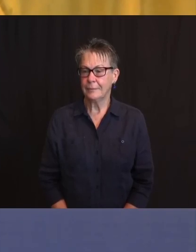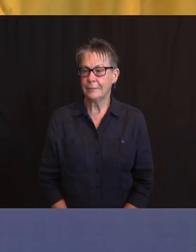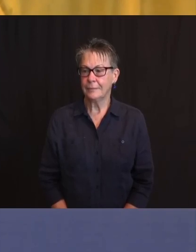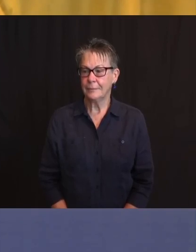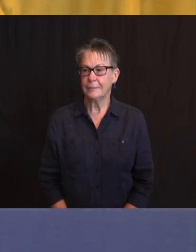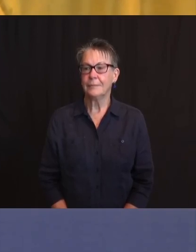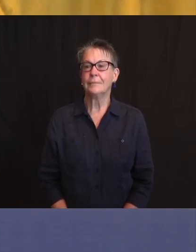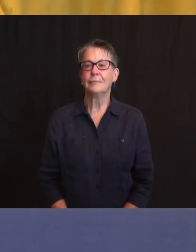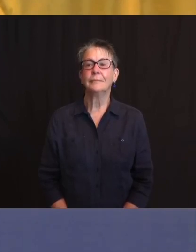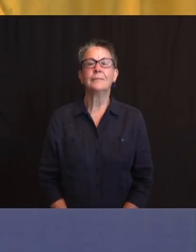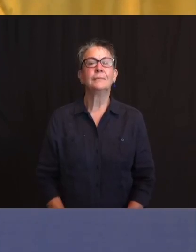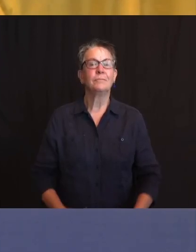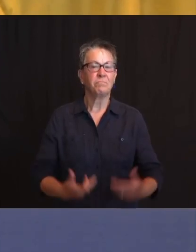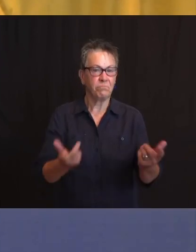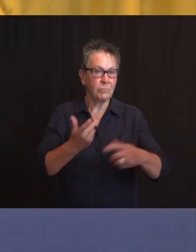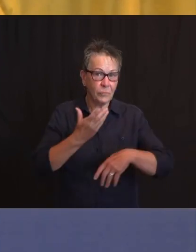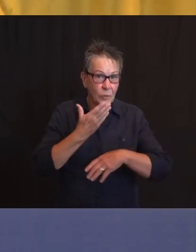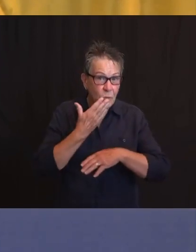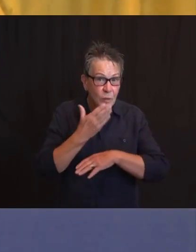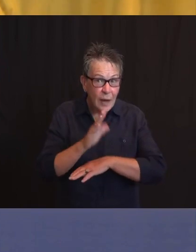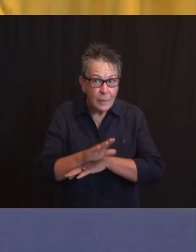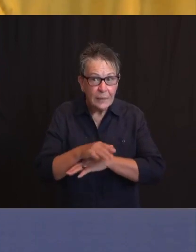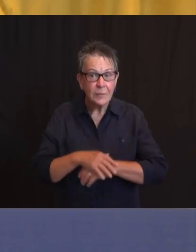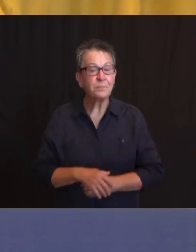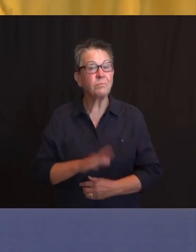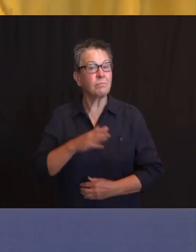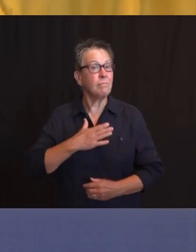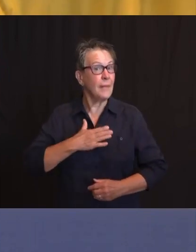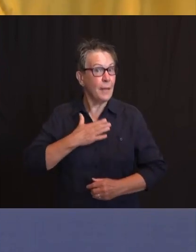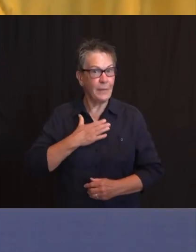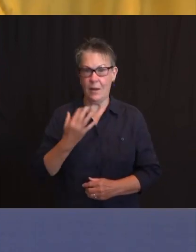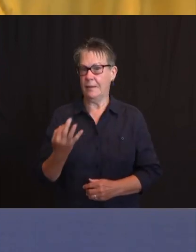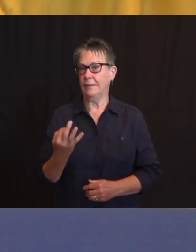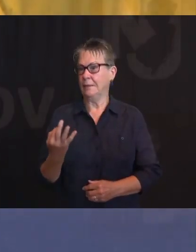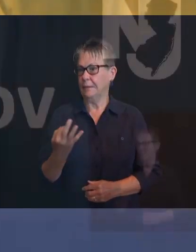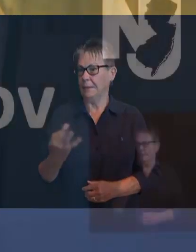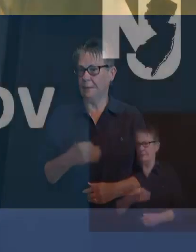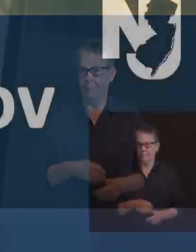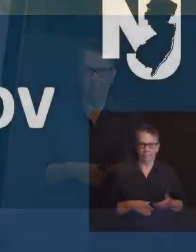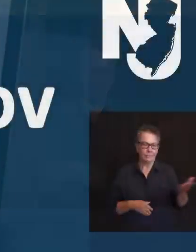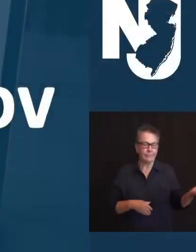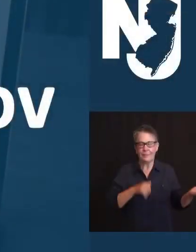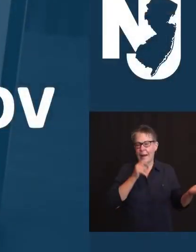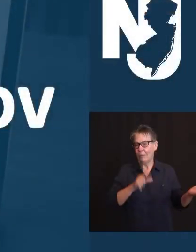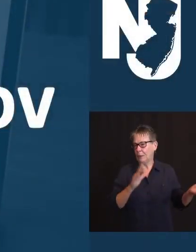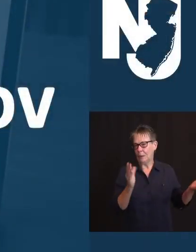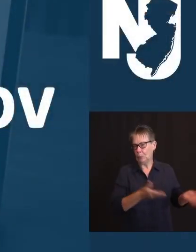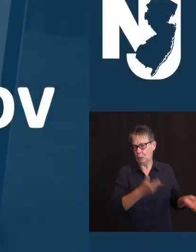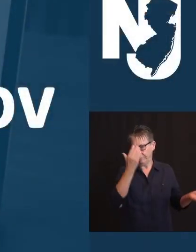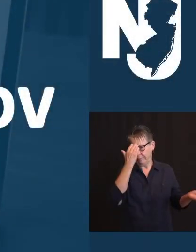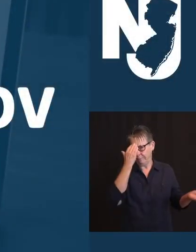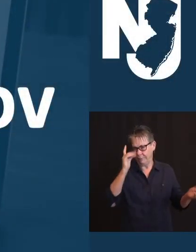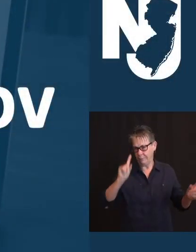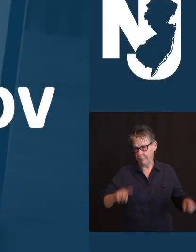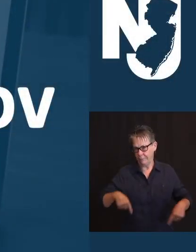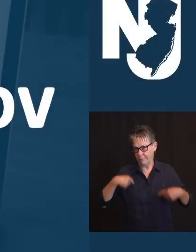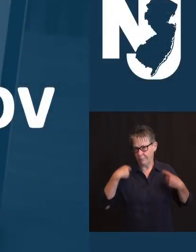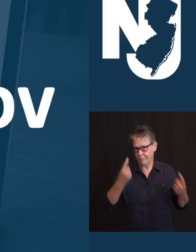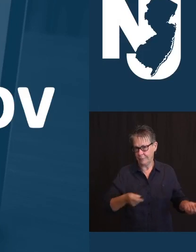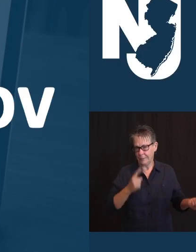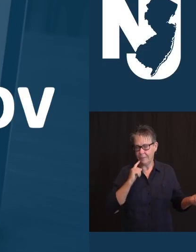Good afternoon and happy Friday. With me is, to my right, is the woman who needs no introduction, the Commissioner of the Department of Health, Judy